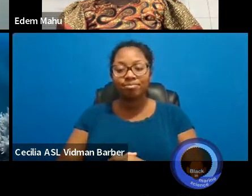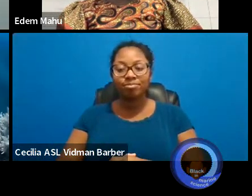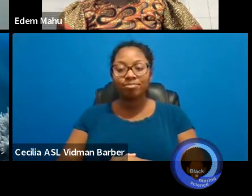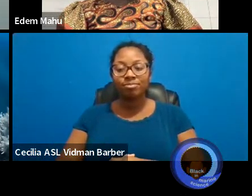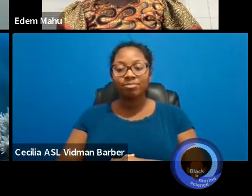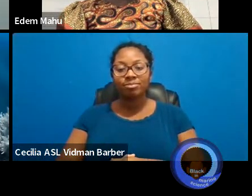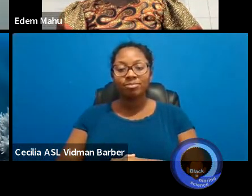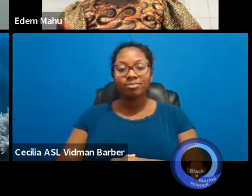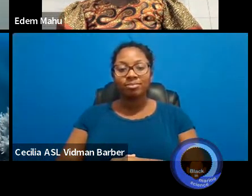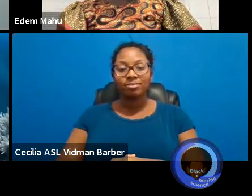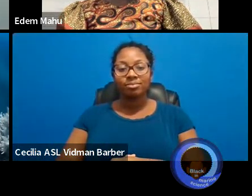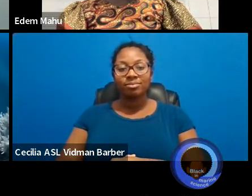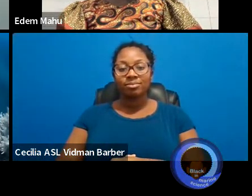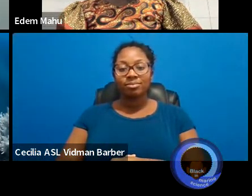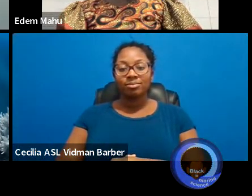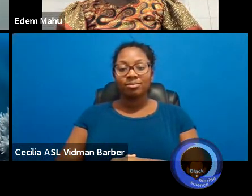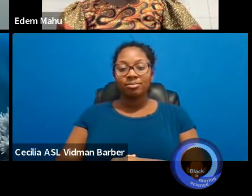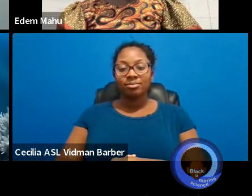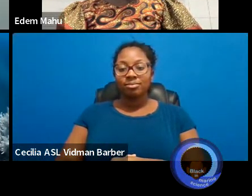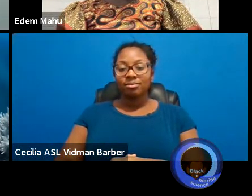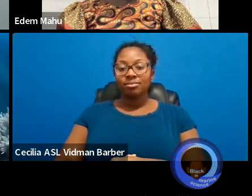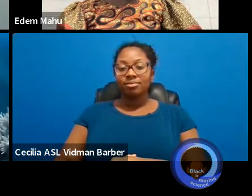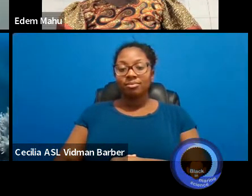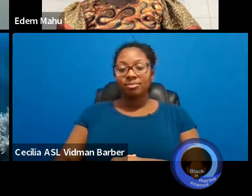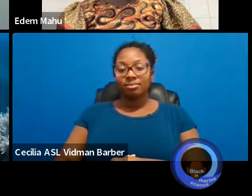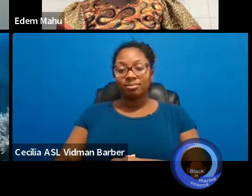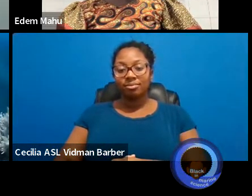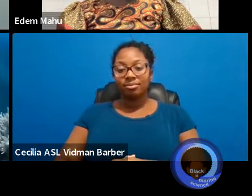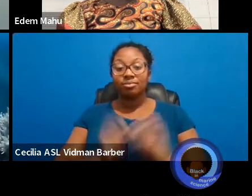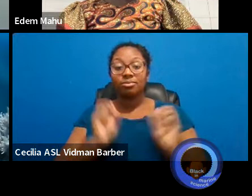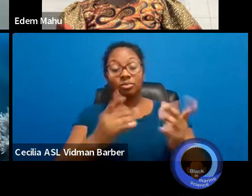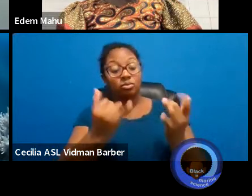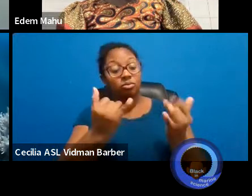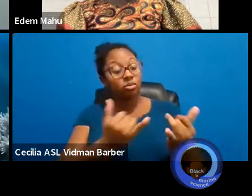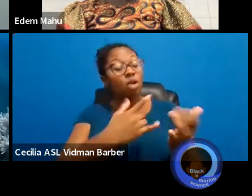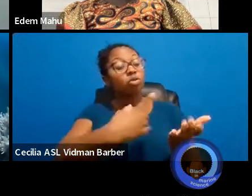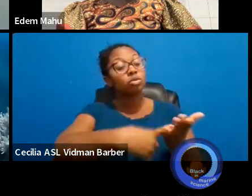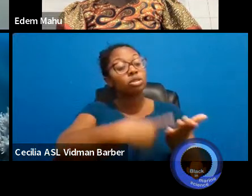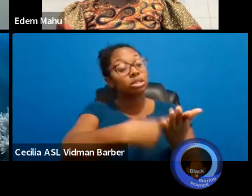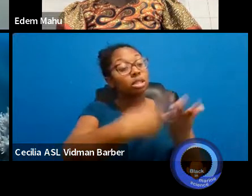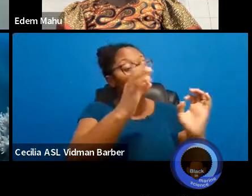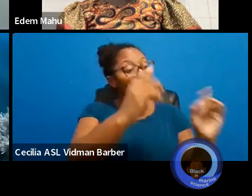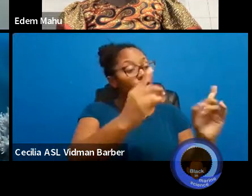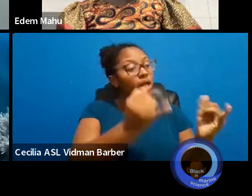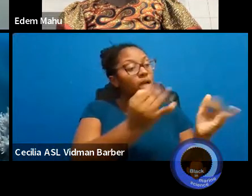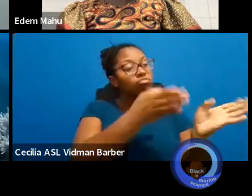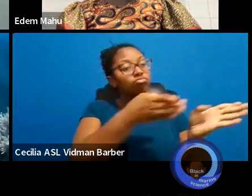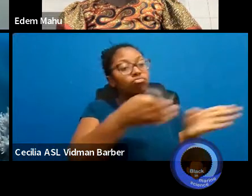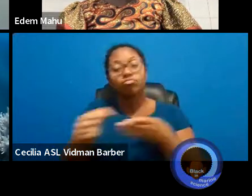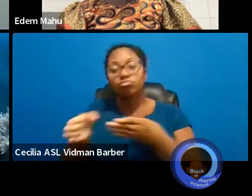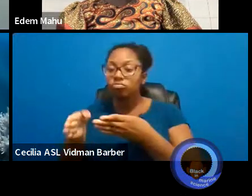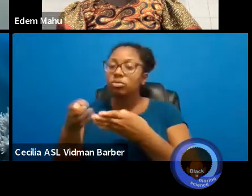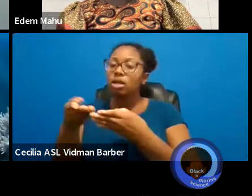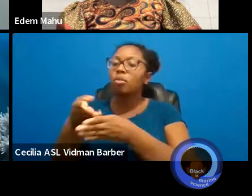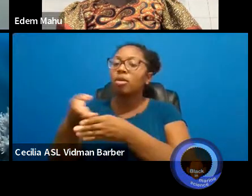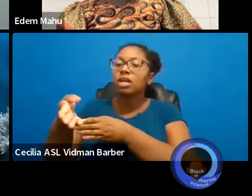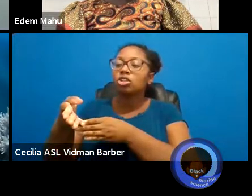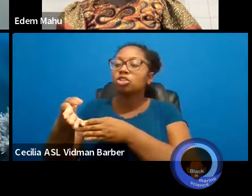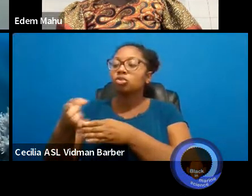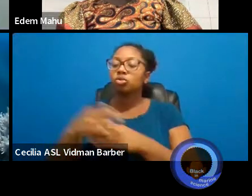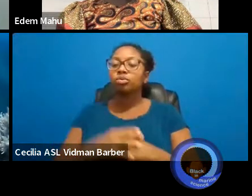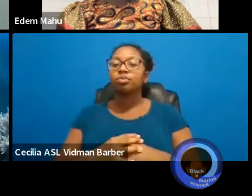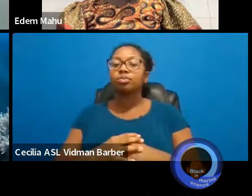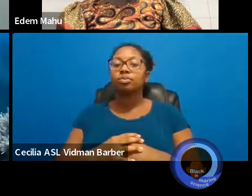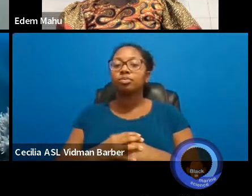professional side of things. I know we spoke most about education, but I want to hear more about your experiences in the professional field. I know many of you, for